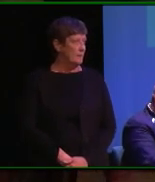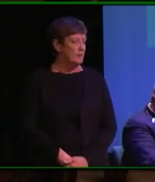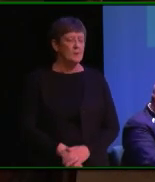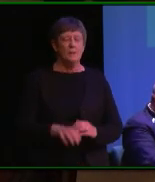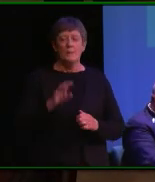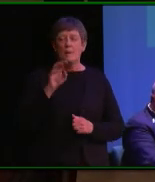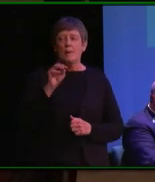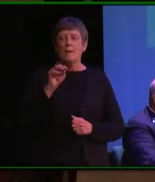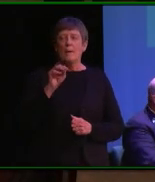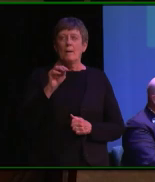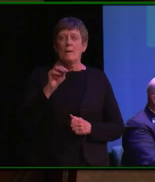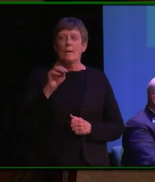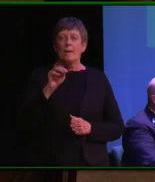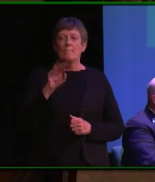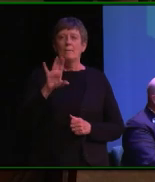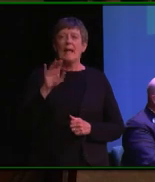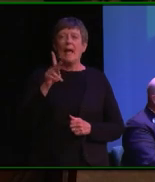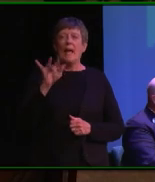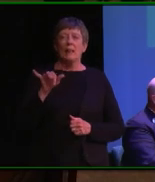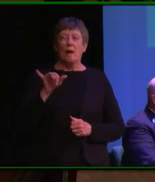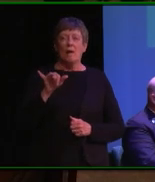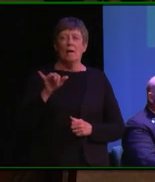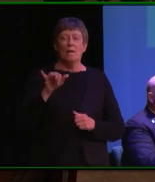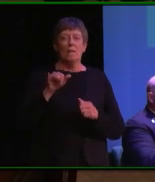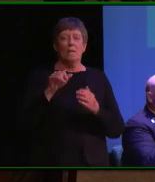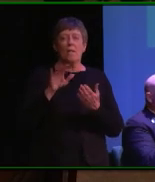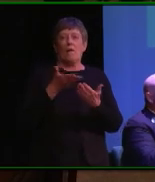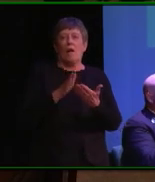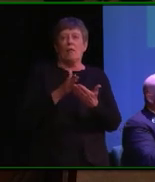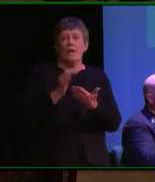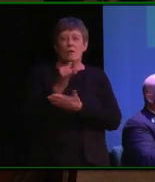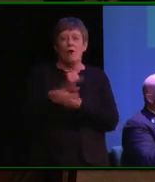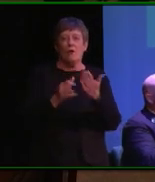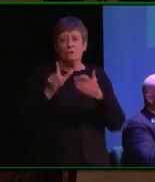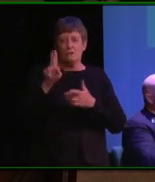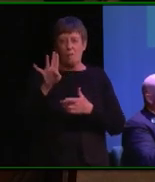Michaela Goncalves, Culinary Arts Club.